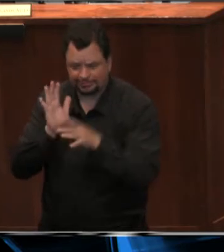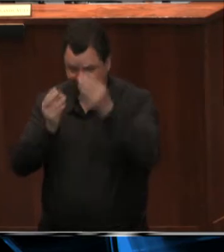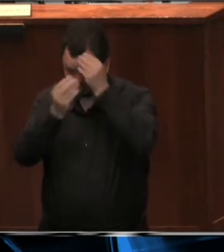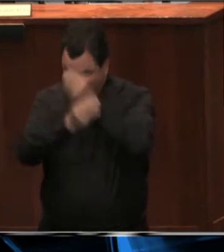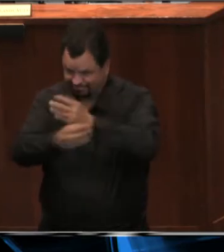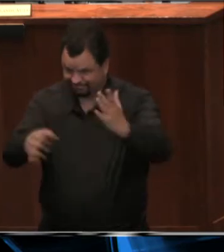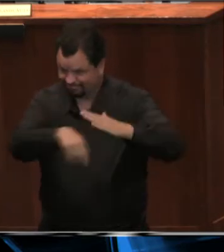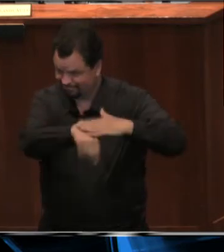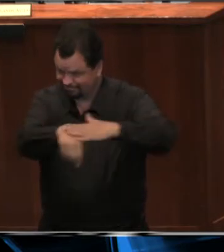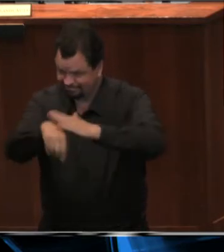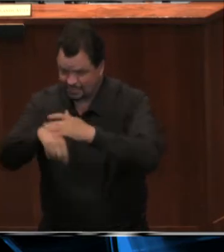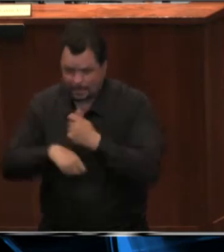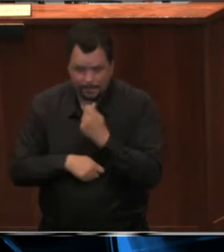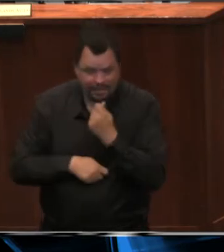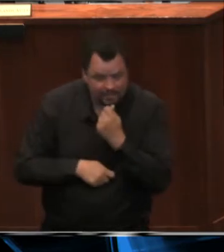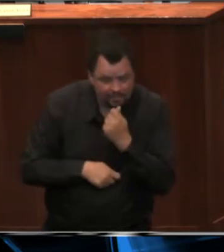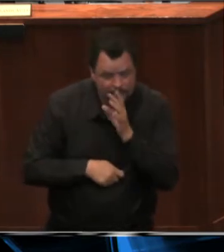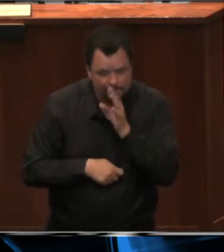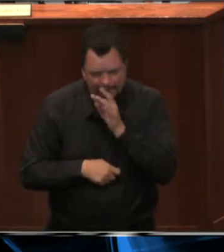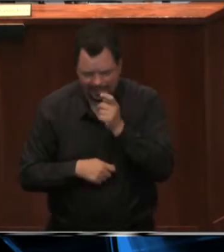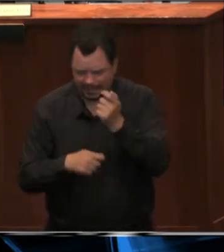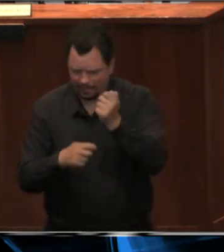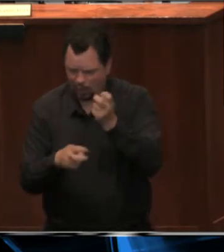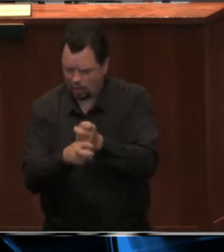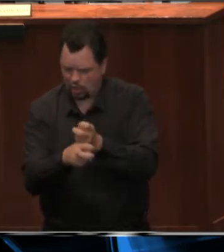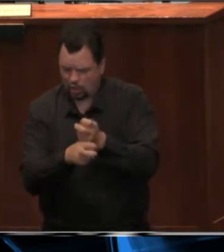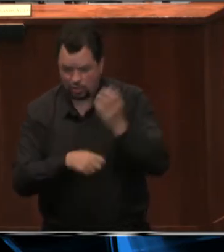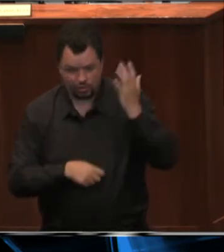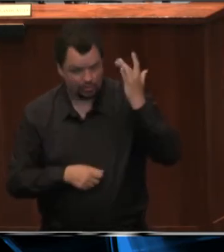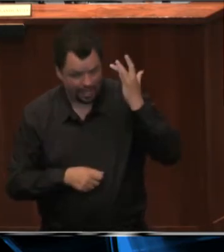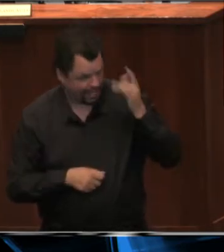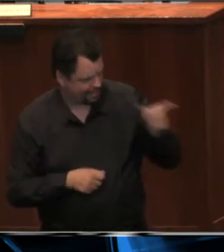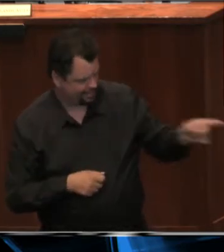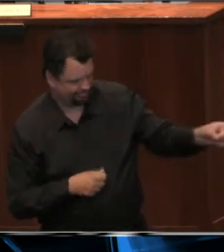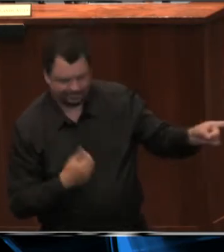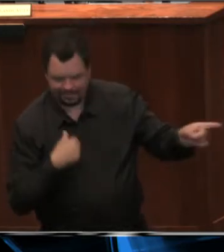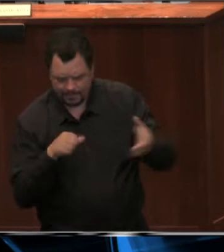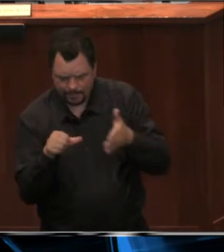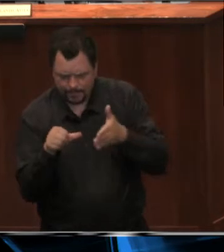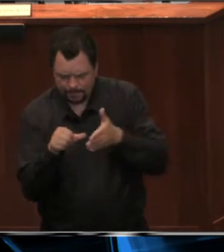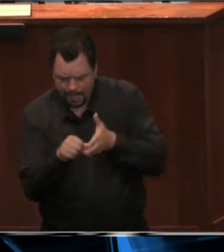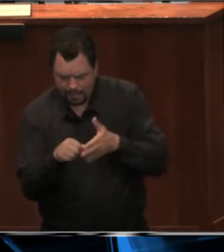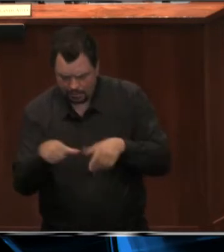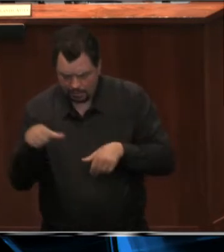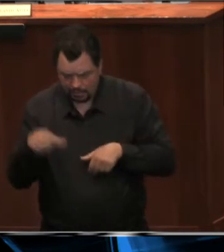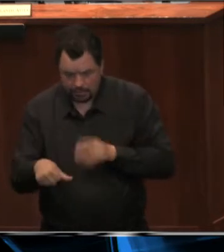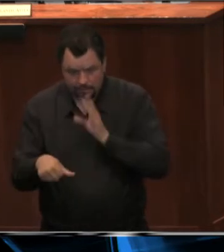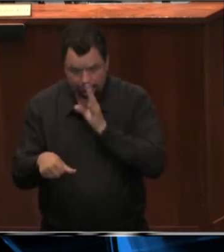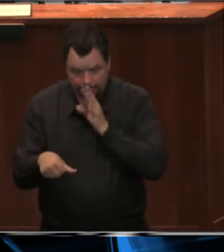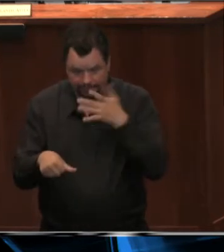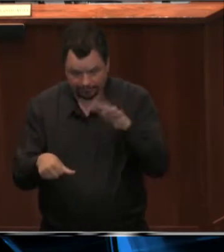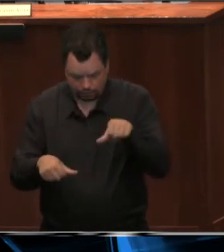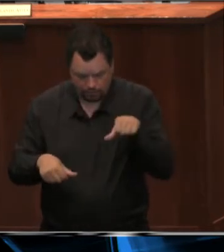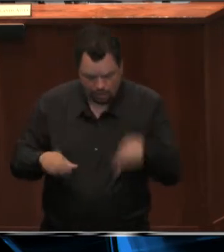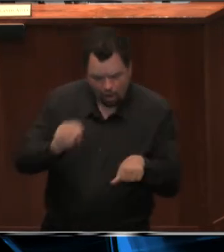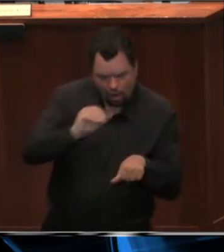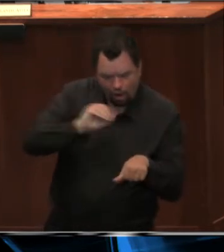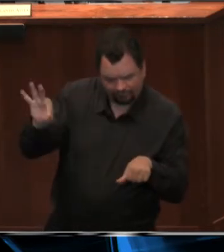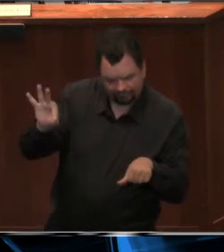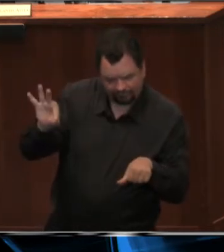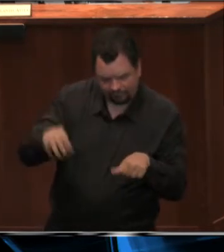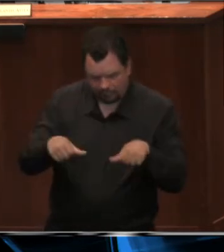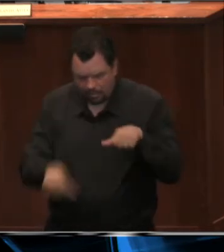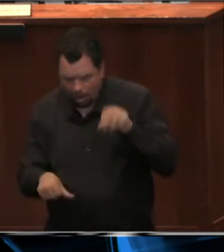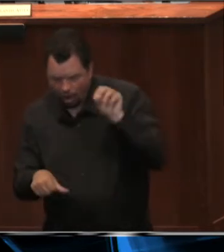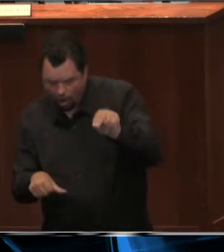the green button on, and it's best to turn it off if you're not speaking. And also to adjust the microphone